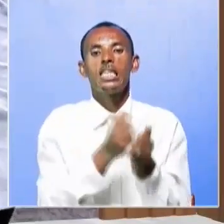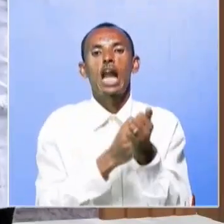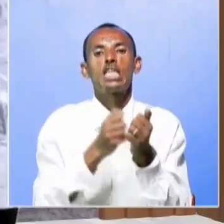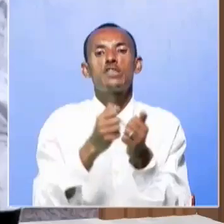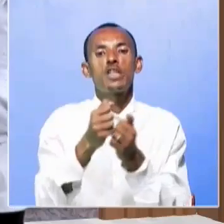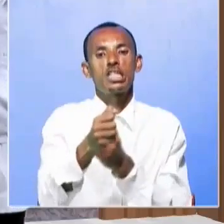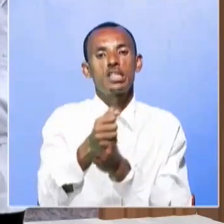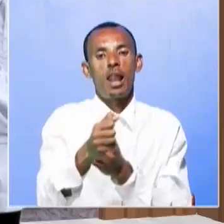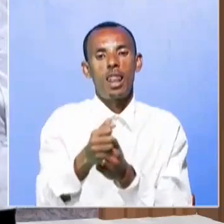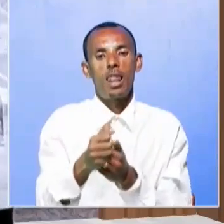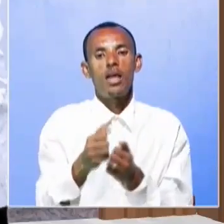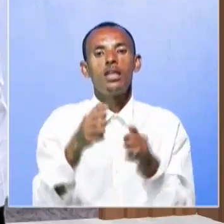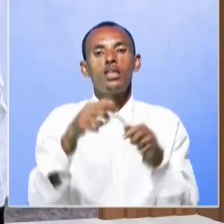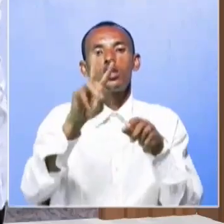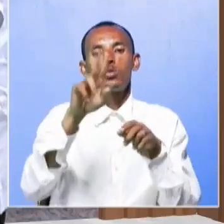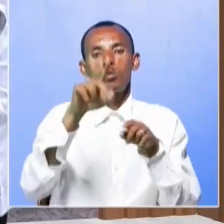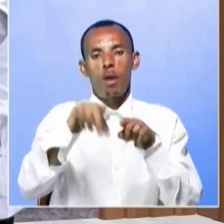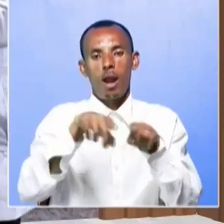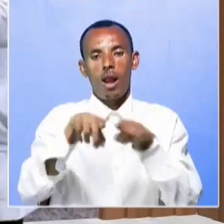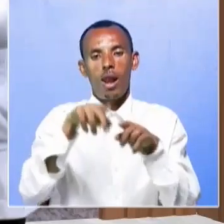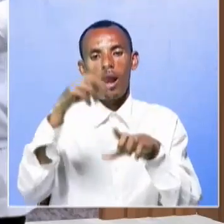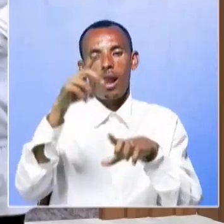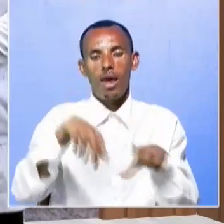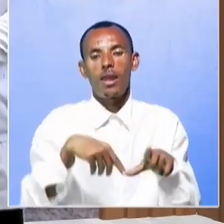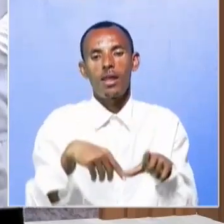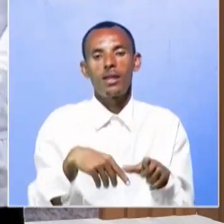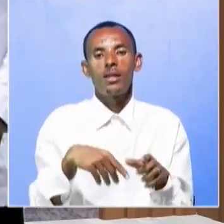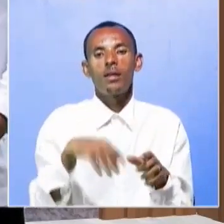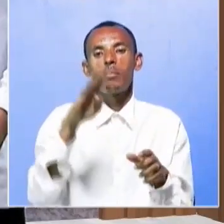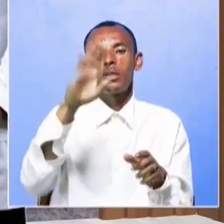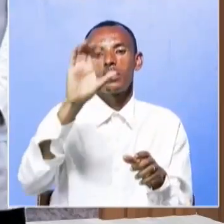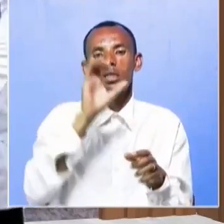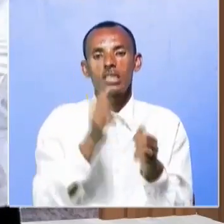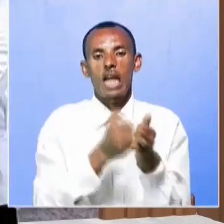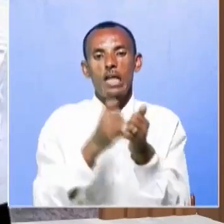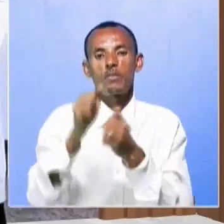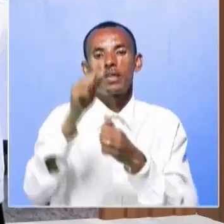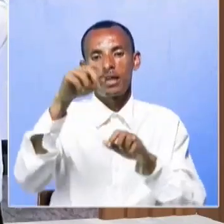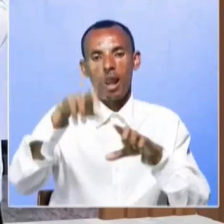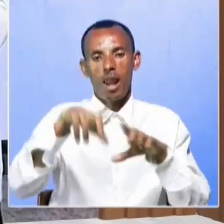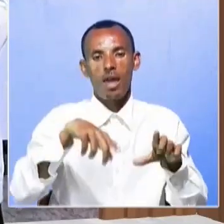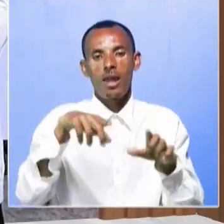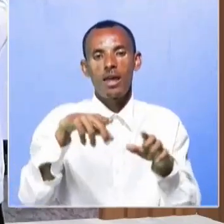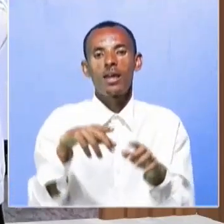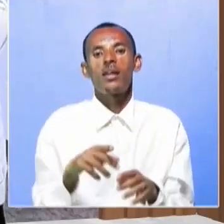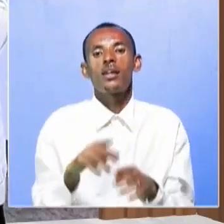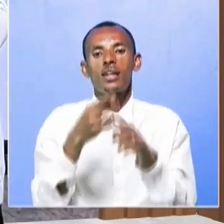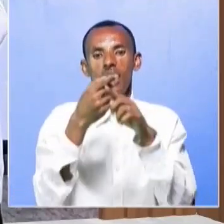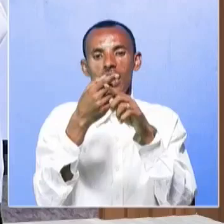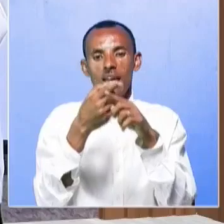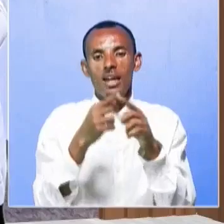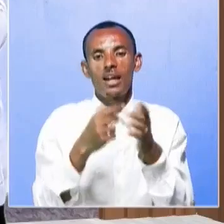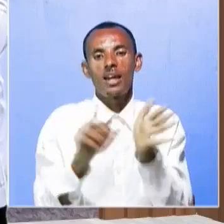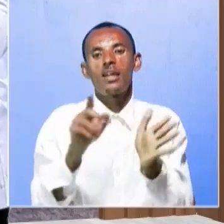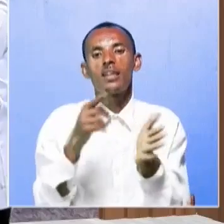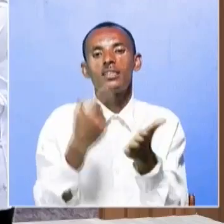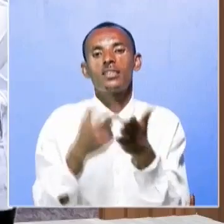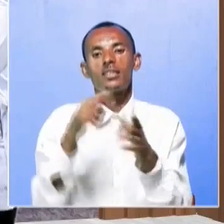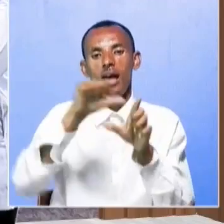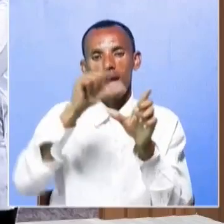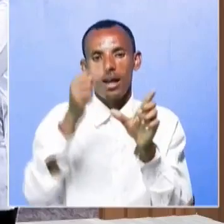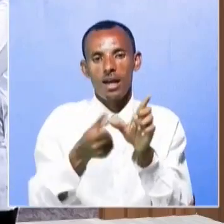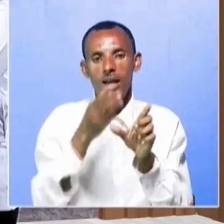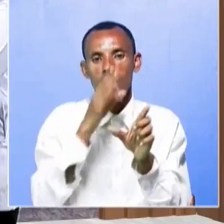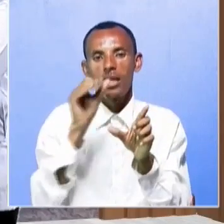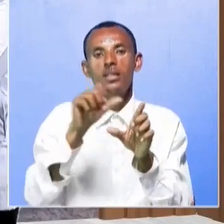two parallel lines. If BC is a transversal line, clearly this angle and